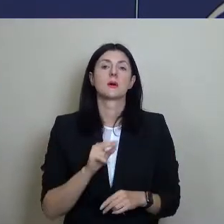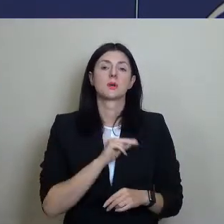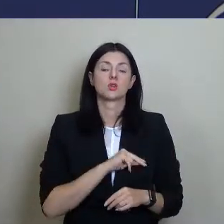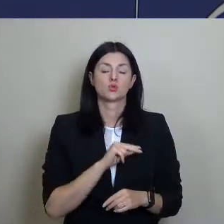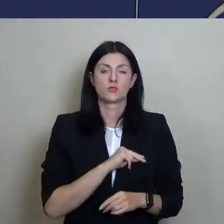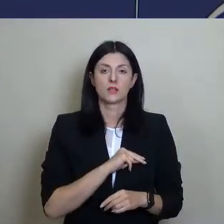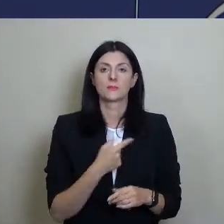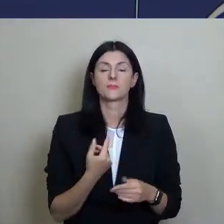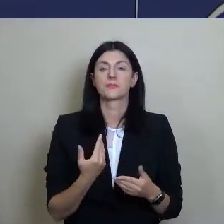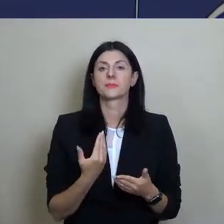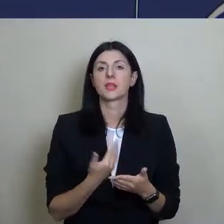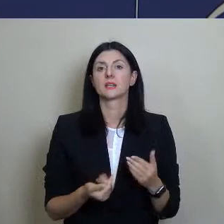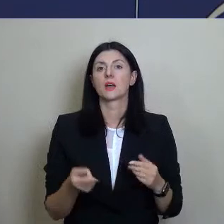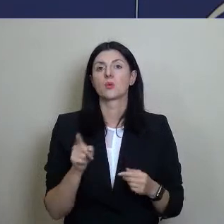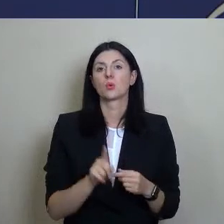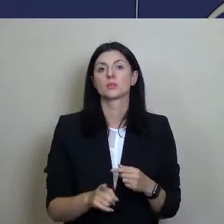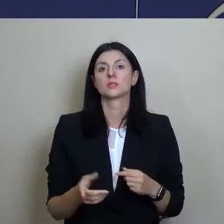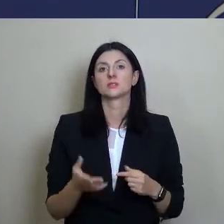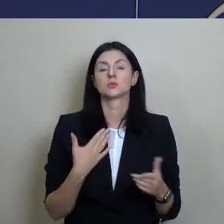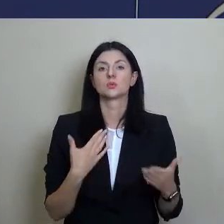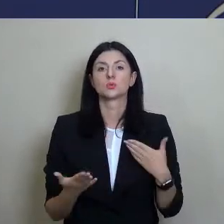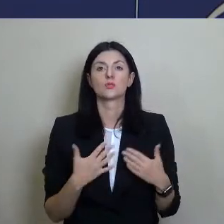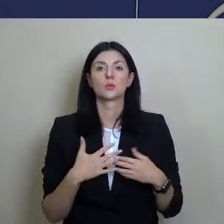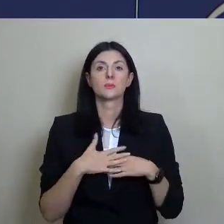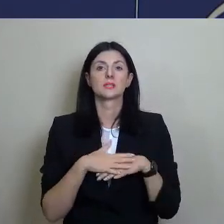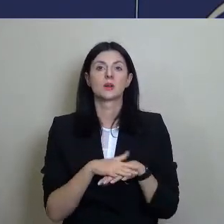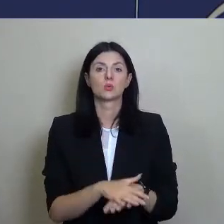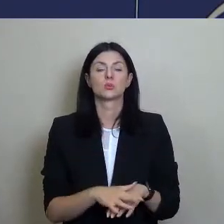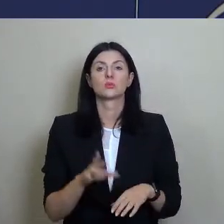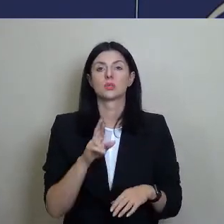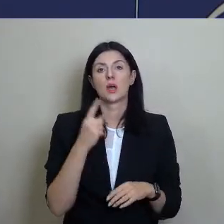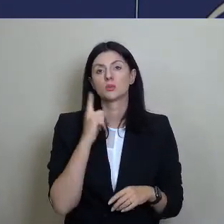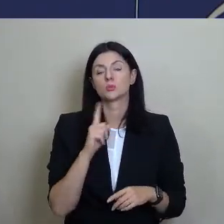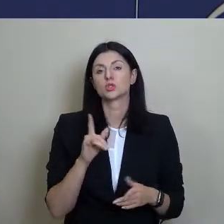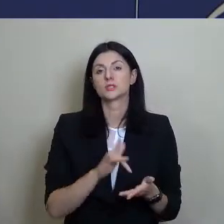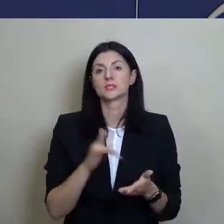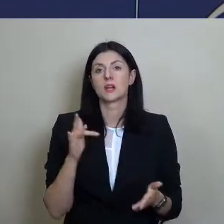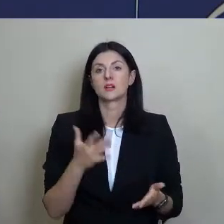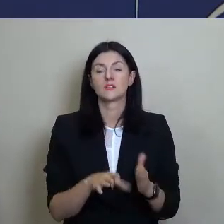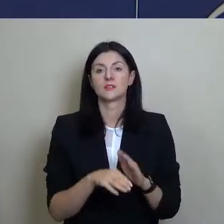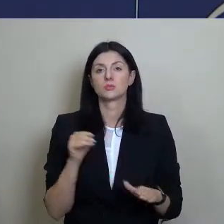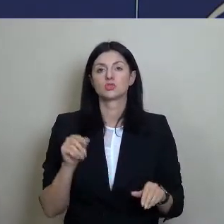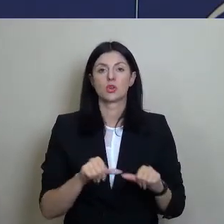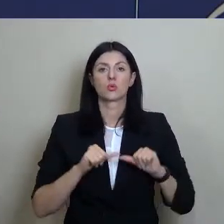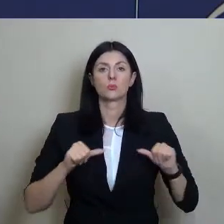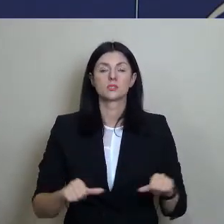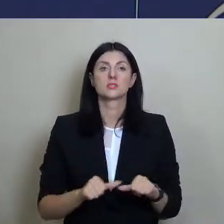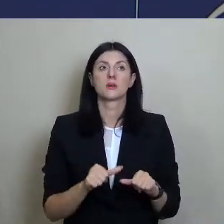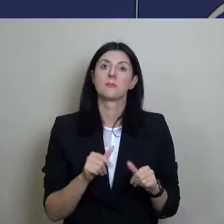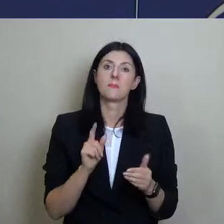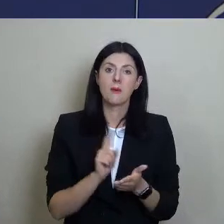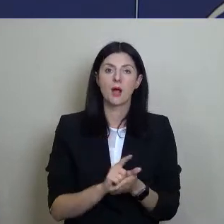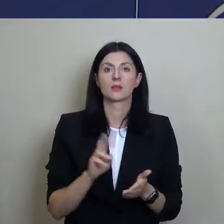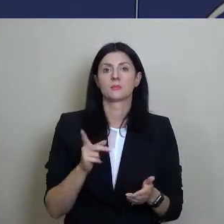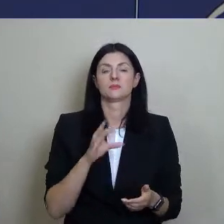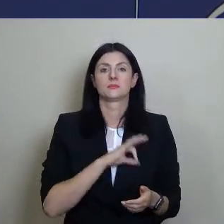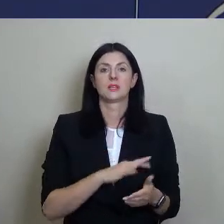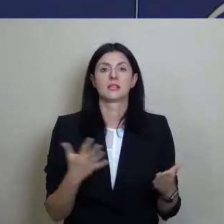continue working on them. So, as for the tabulation, I think that the Central Electoral